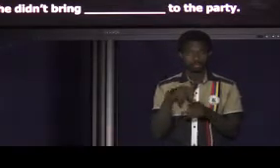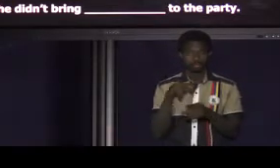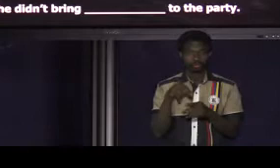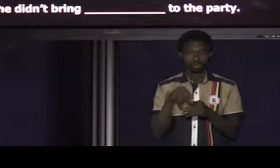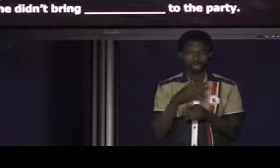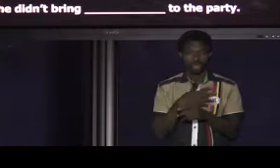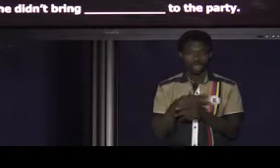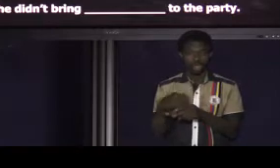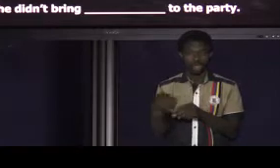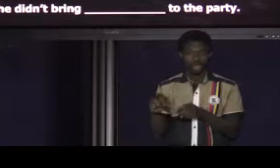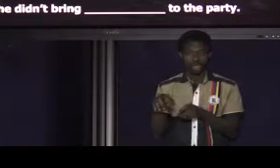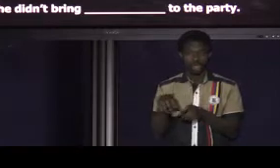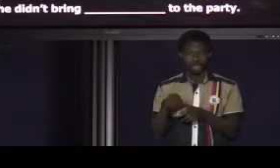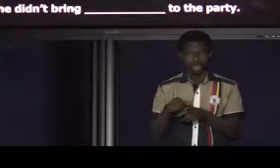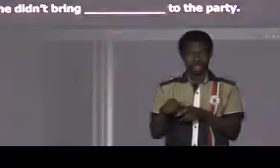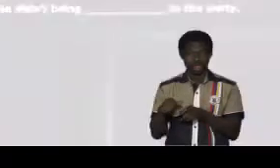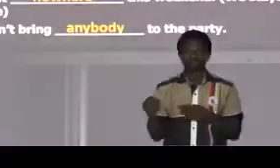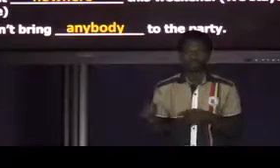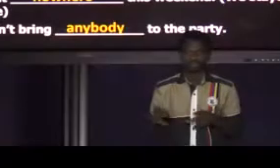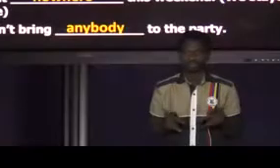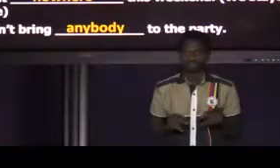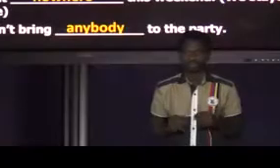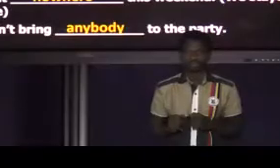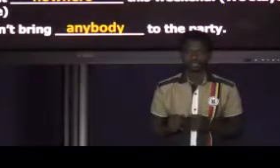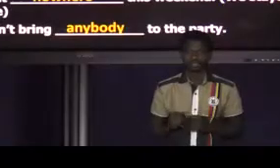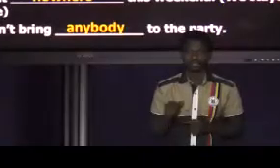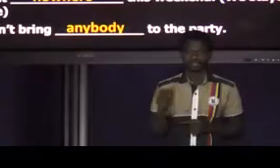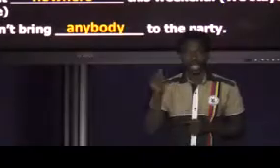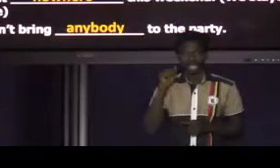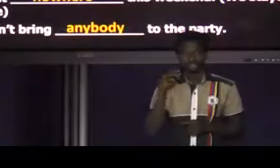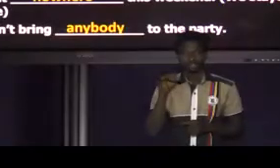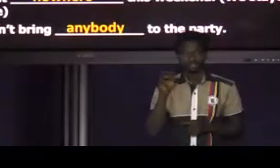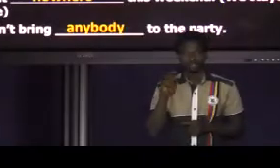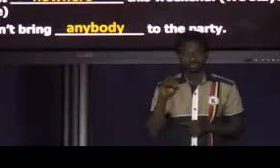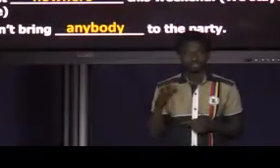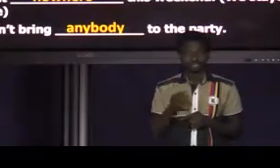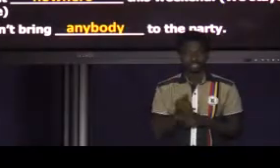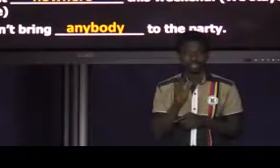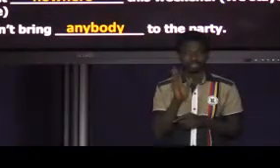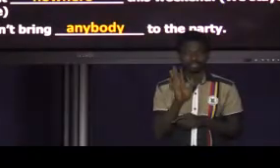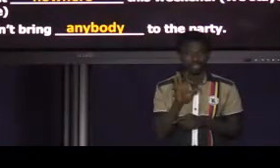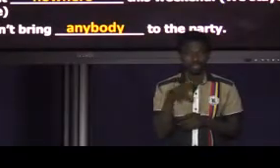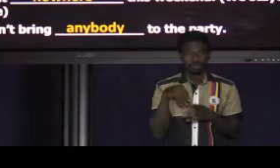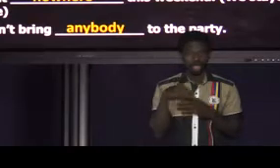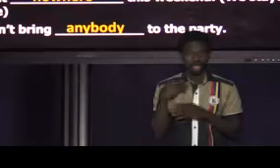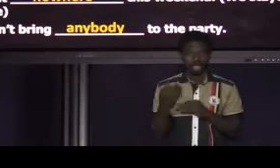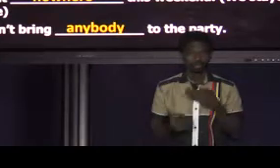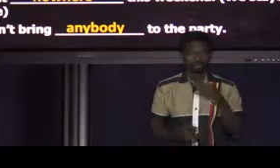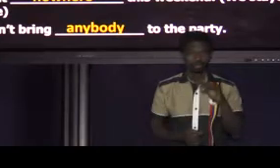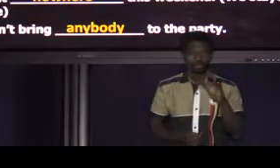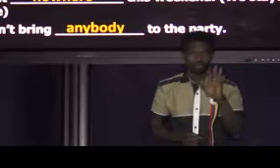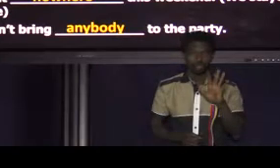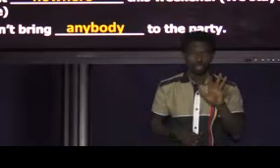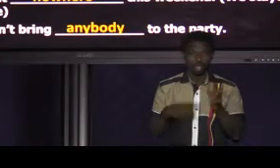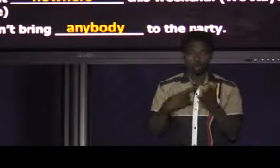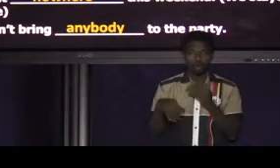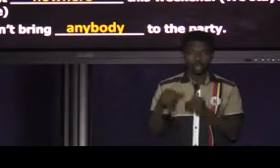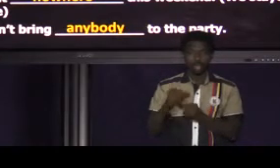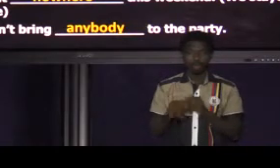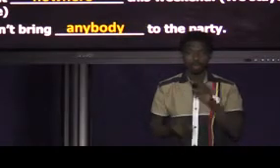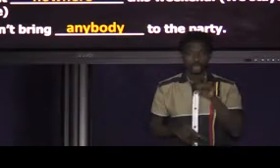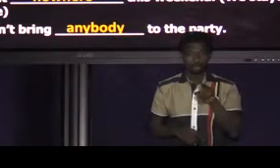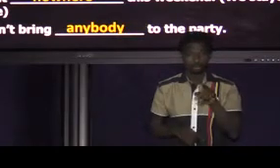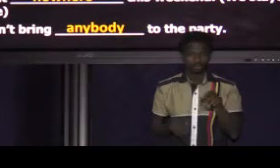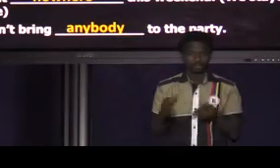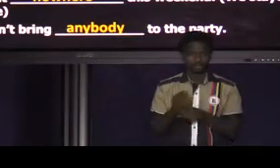hints provided in brackets. Auntie Fumi got 5 out of 5. What about you? You